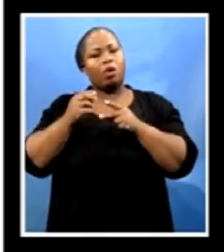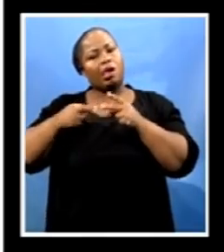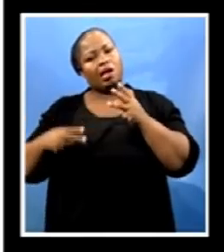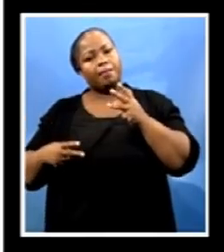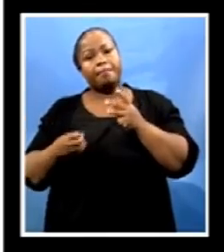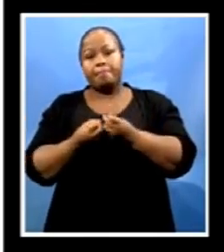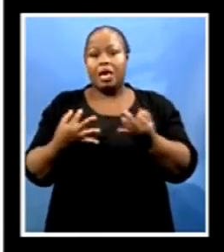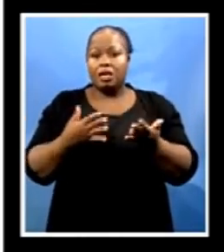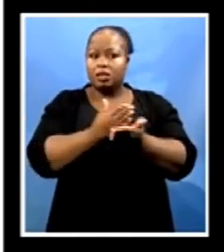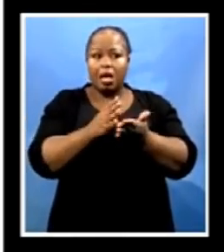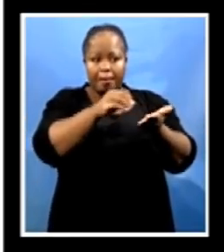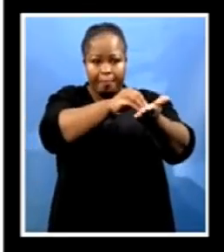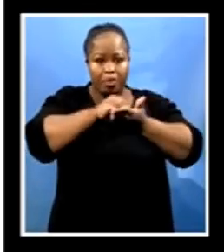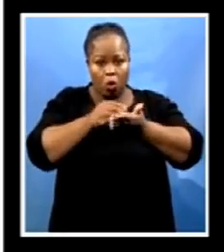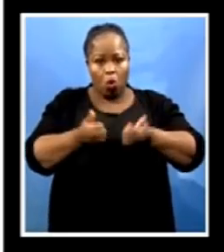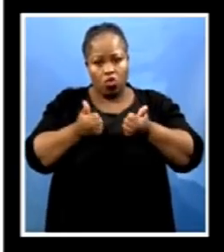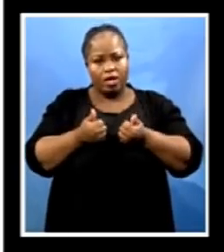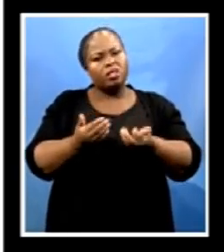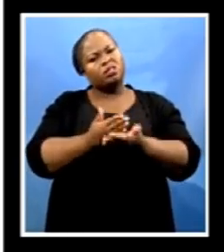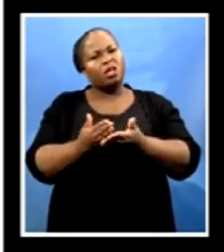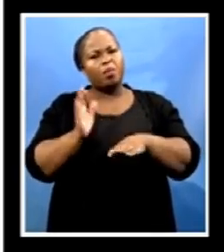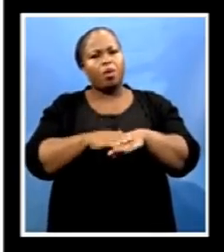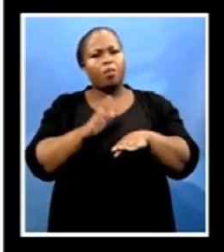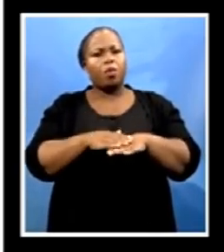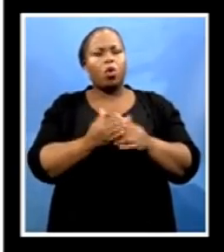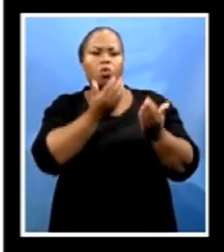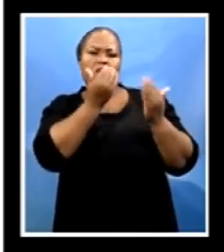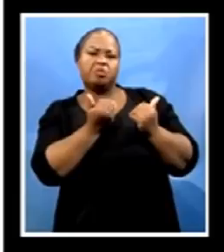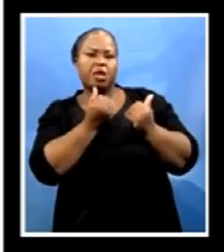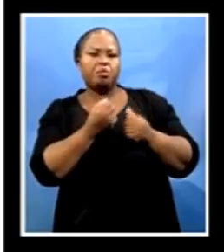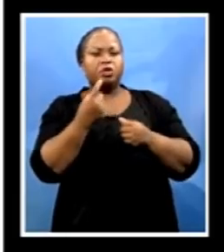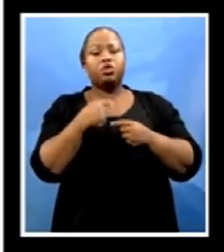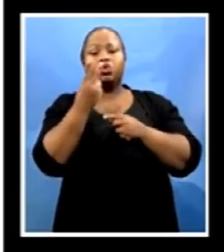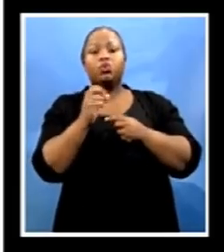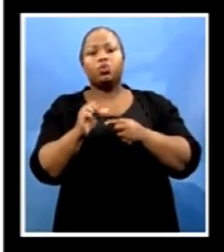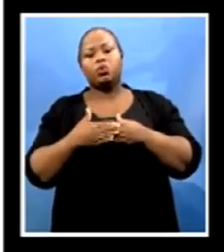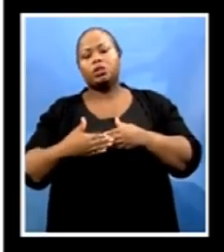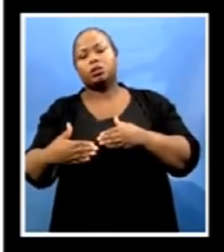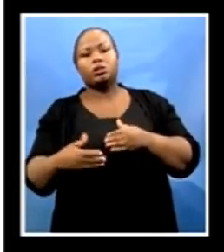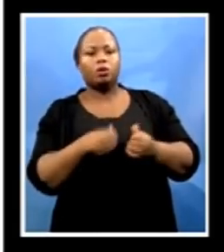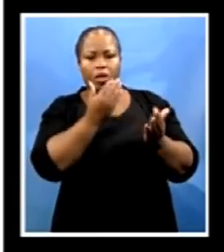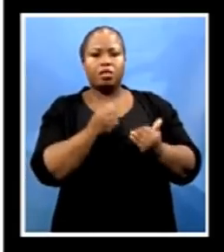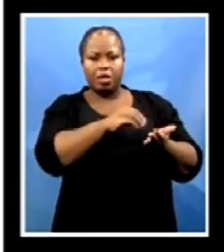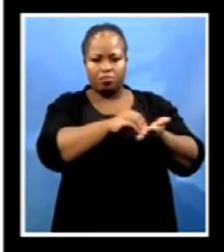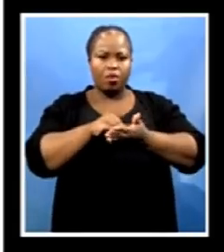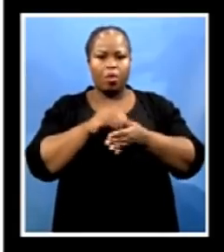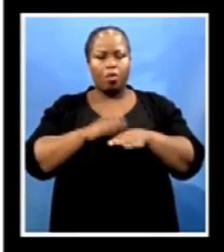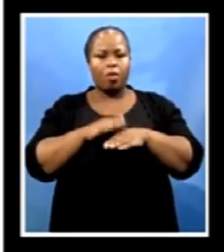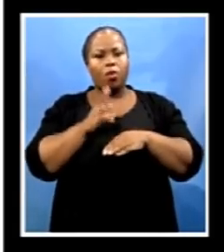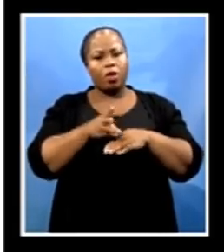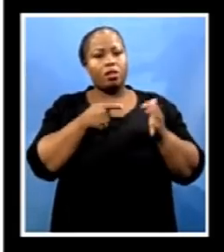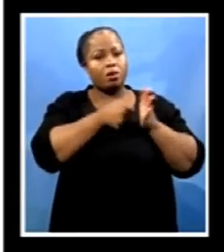arriving over the next 1 to 3 weeks, and then there'll be a continuous procurement cycle. All of these items have